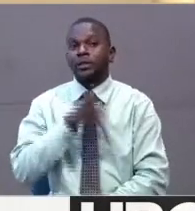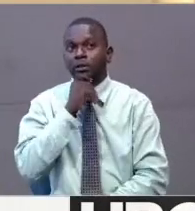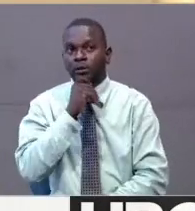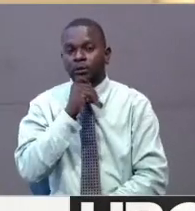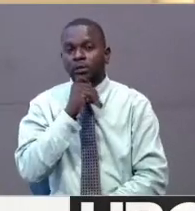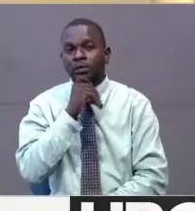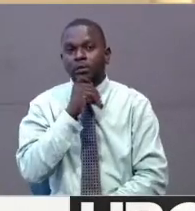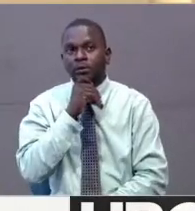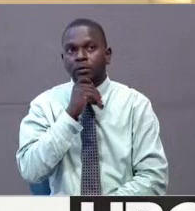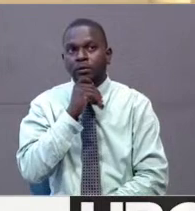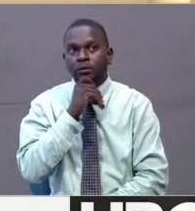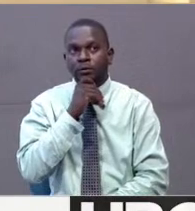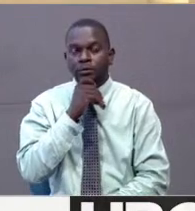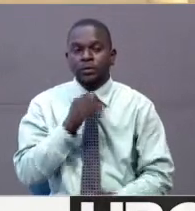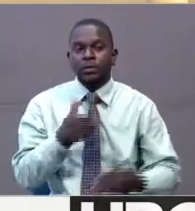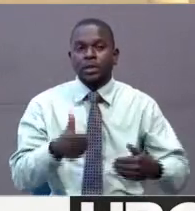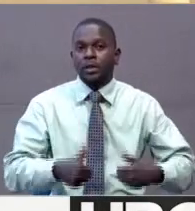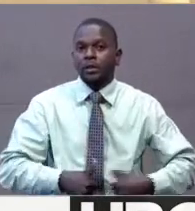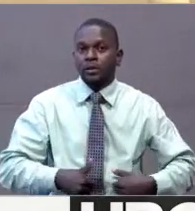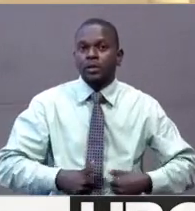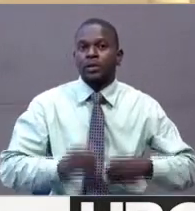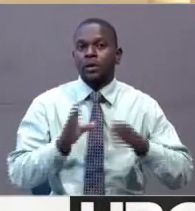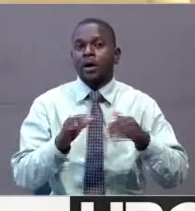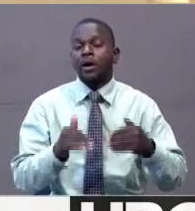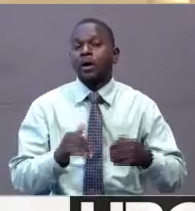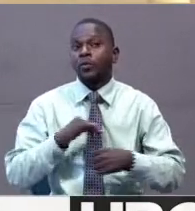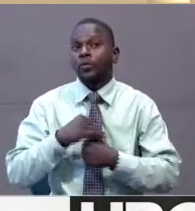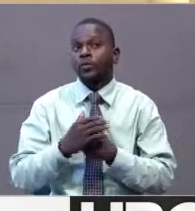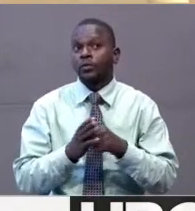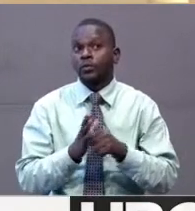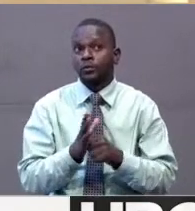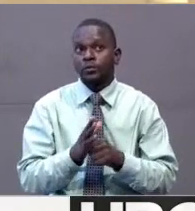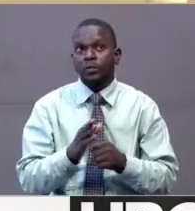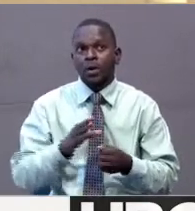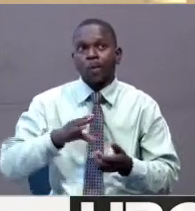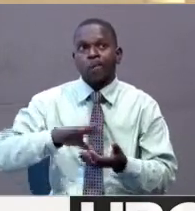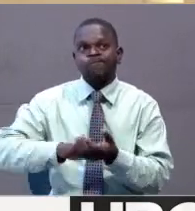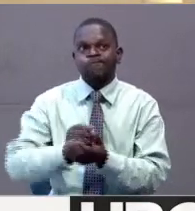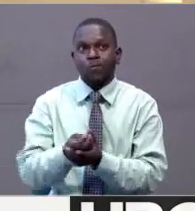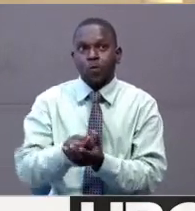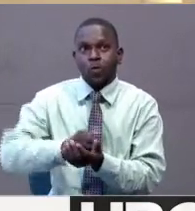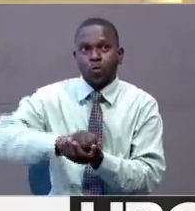and later the youth how to make briquettes from